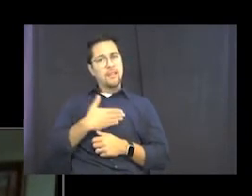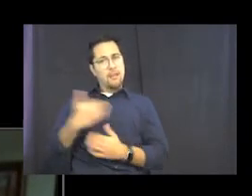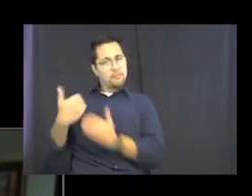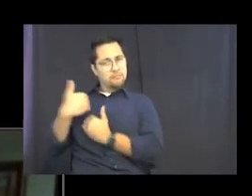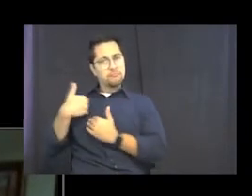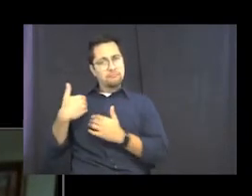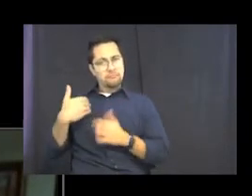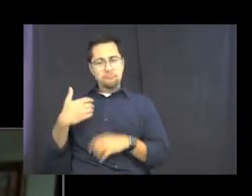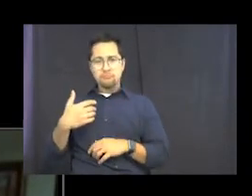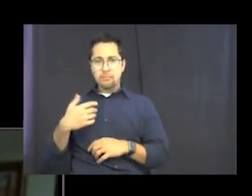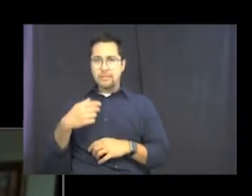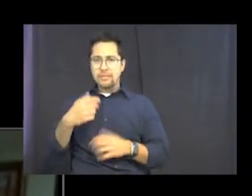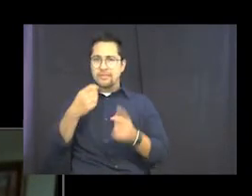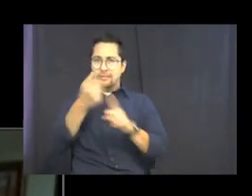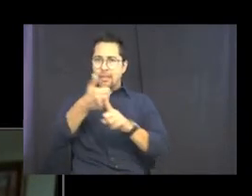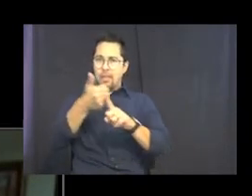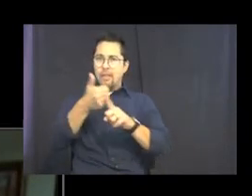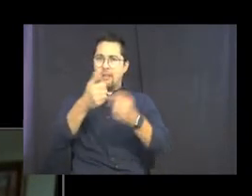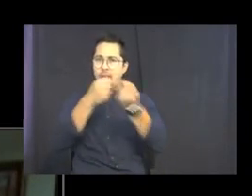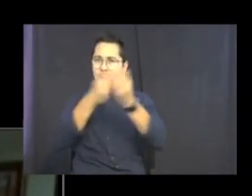self-advocate to